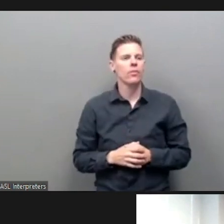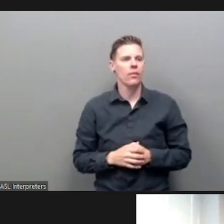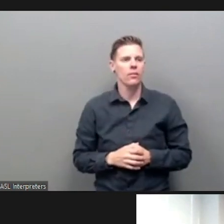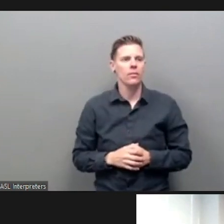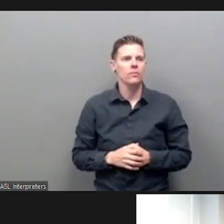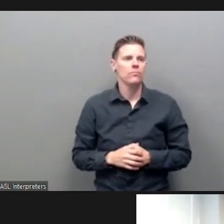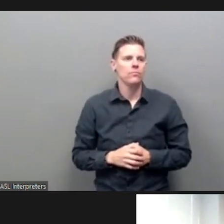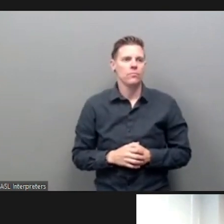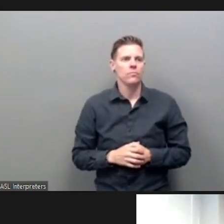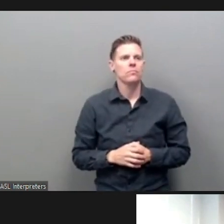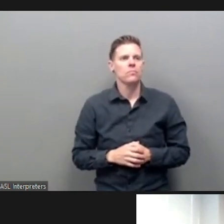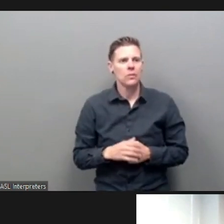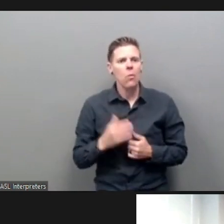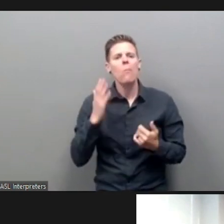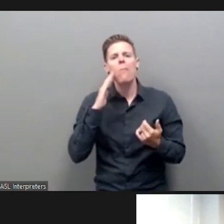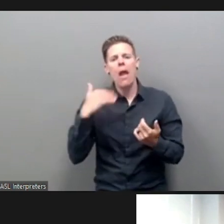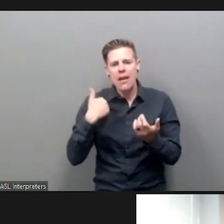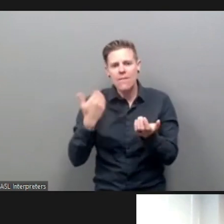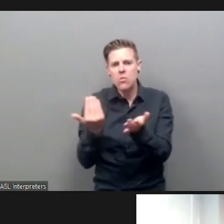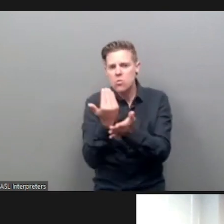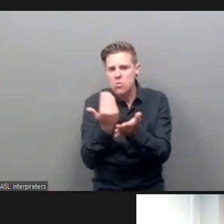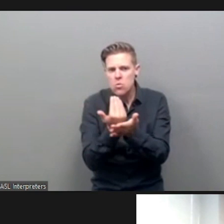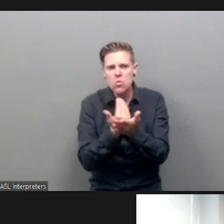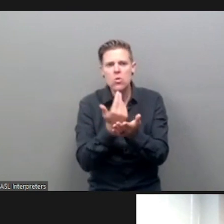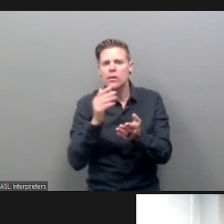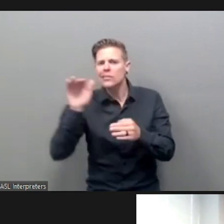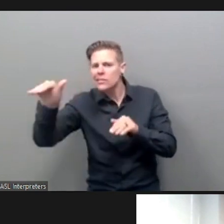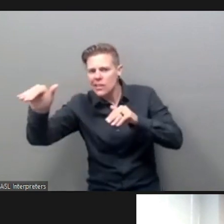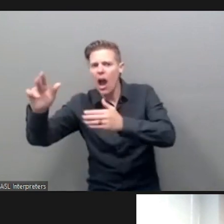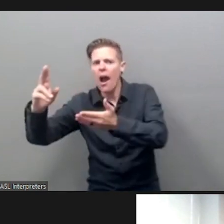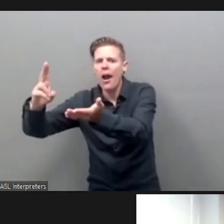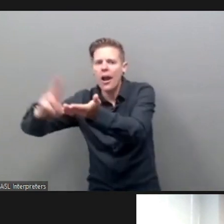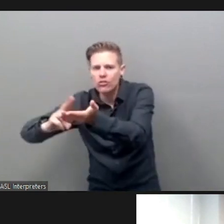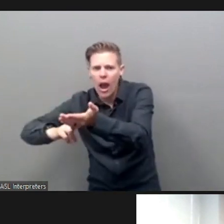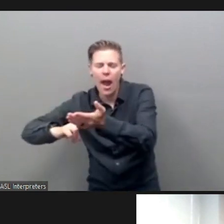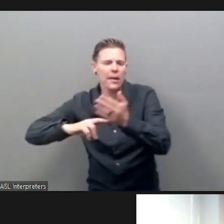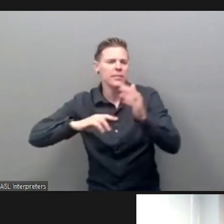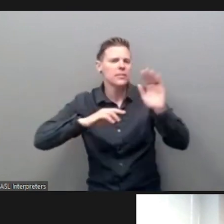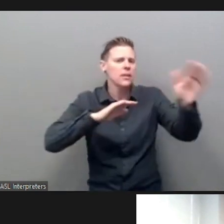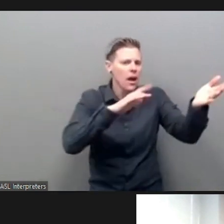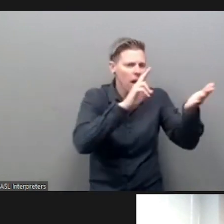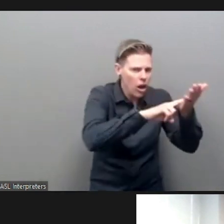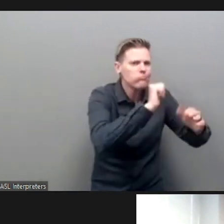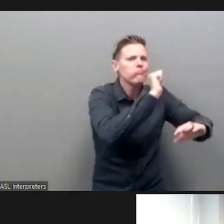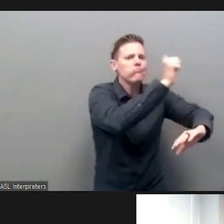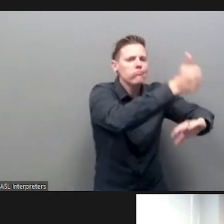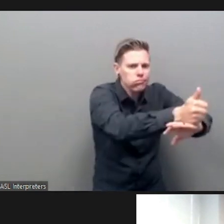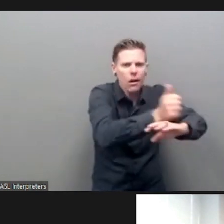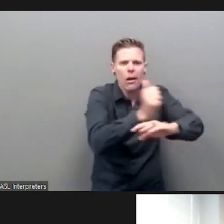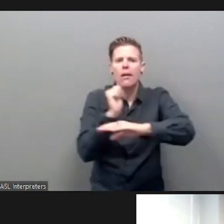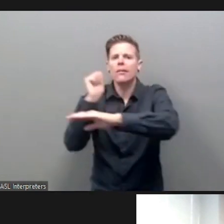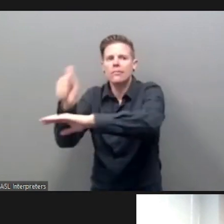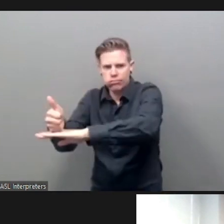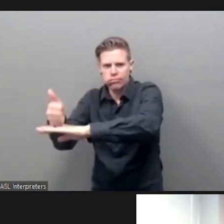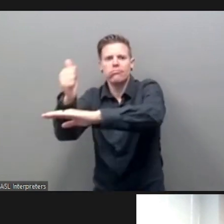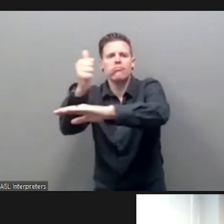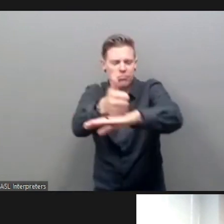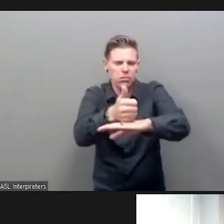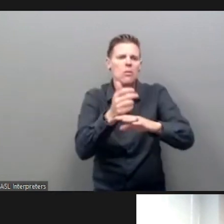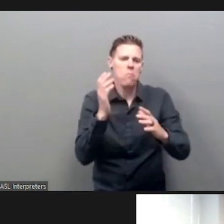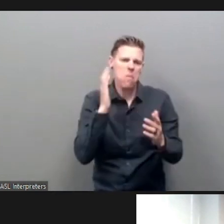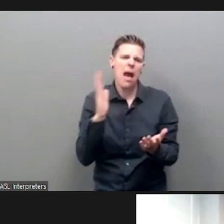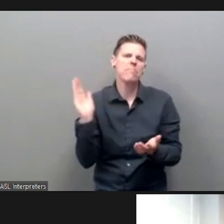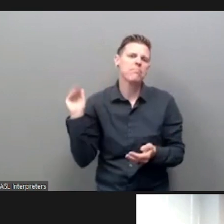for having third-party vendors come and help us with putting up more vaccine sites, as well as some mobile